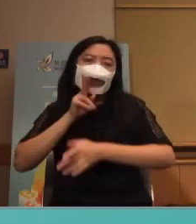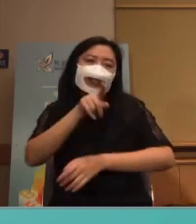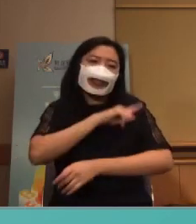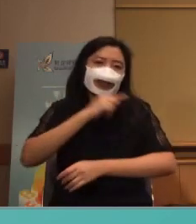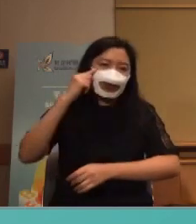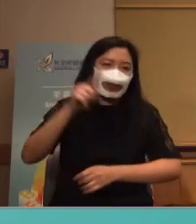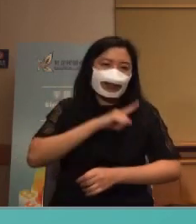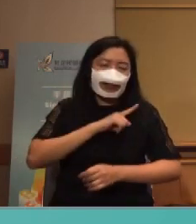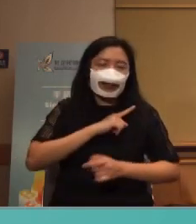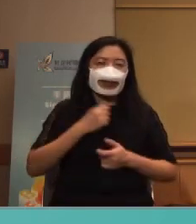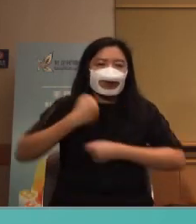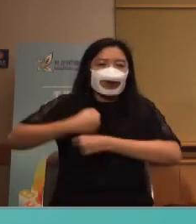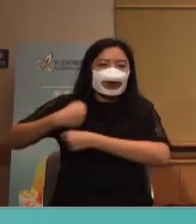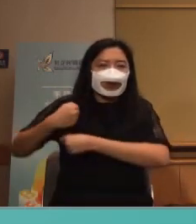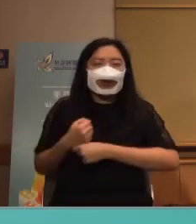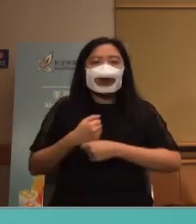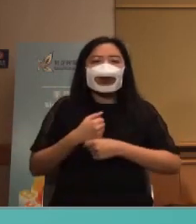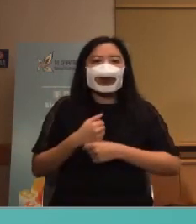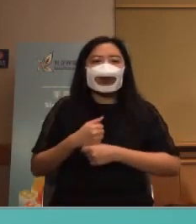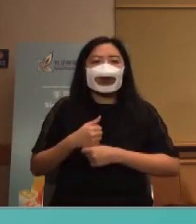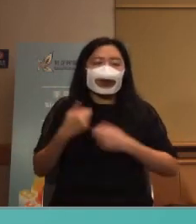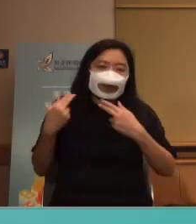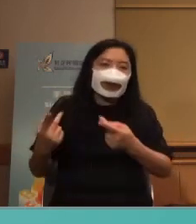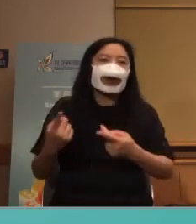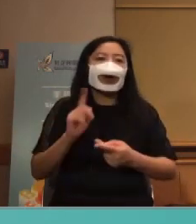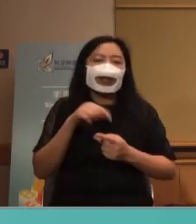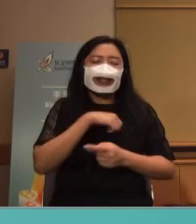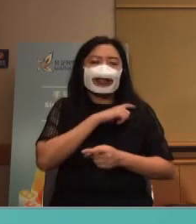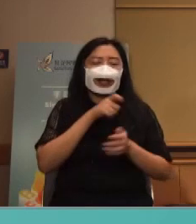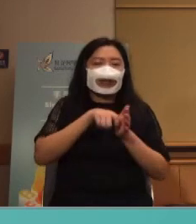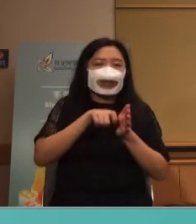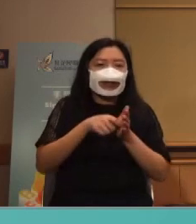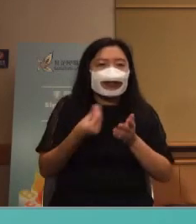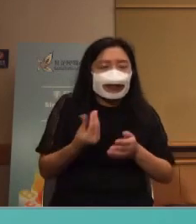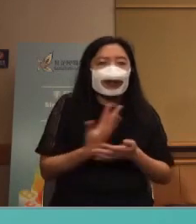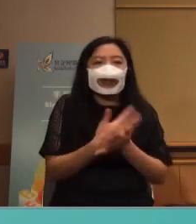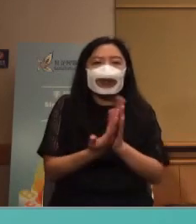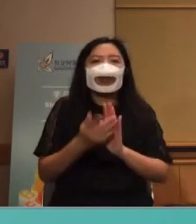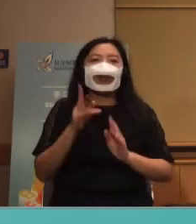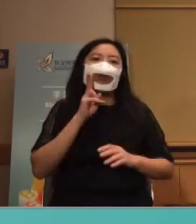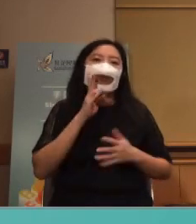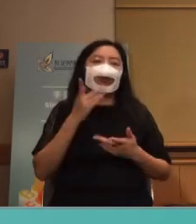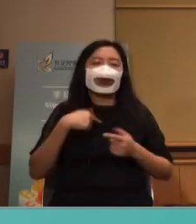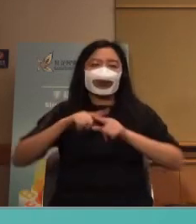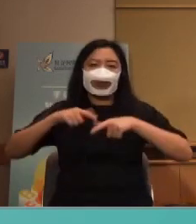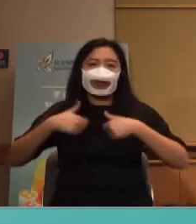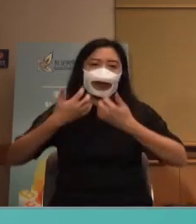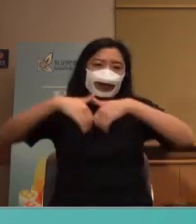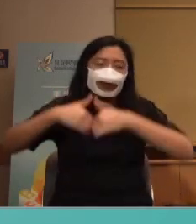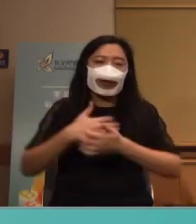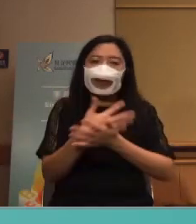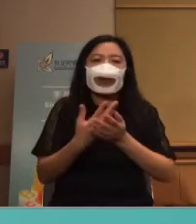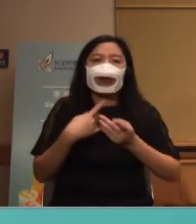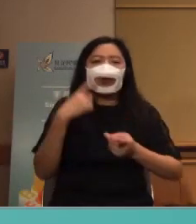own DeFi protocol, is to empower these founders to give them something that I did not have when I was younger, right? And these founders